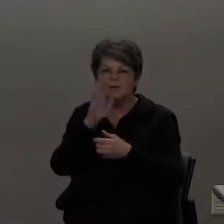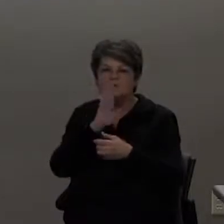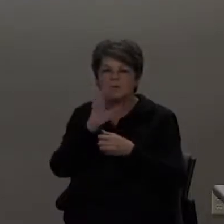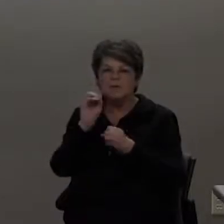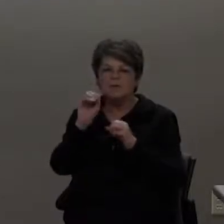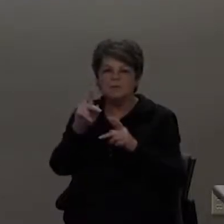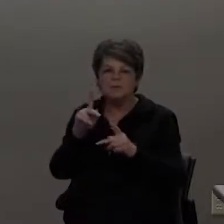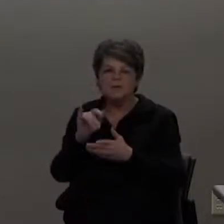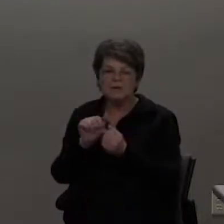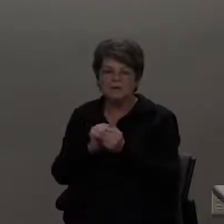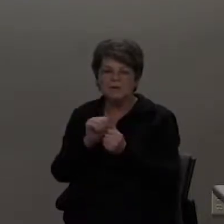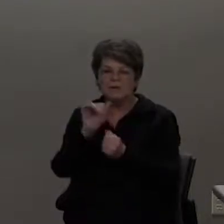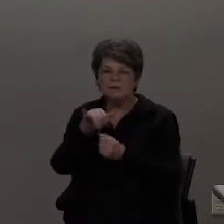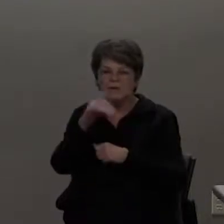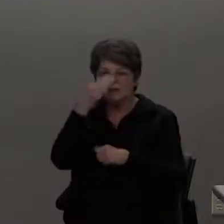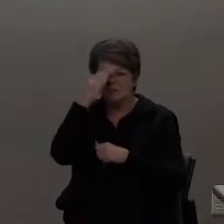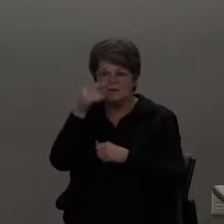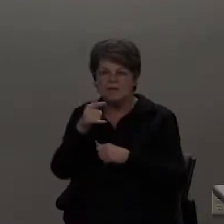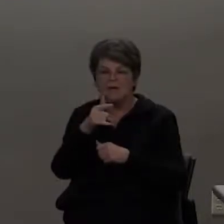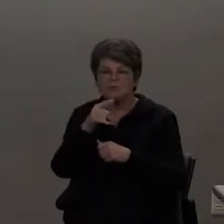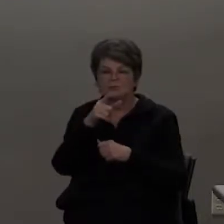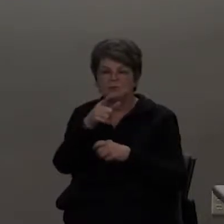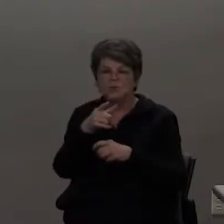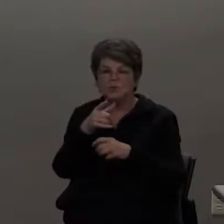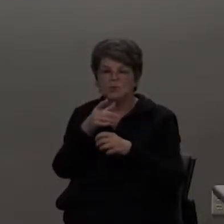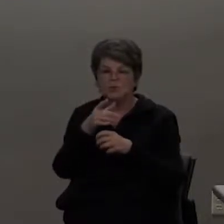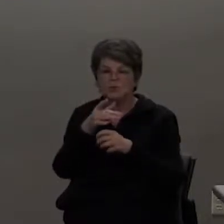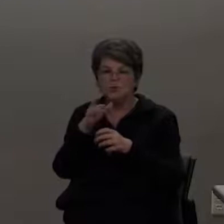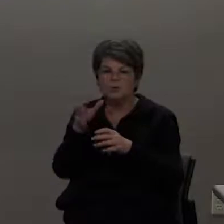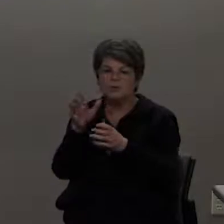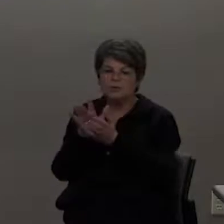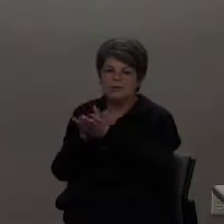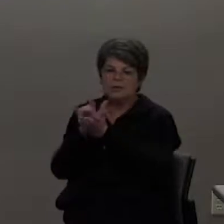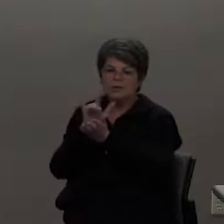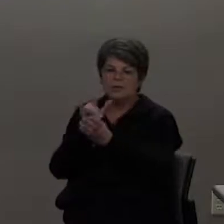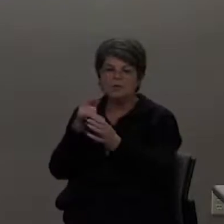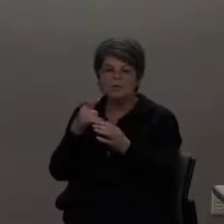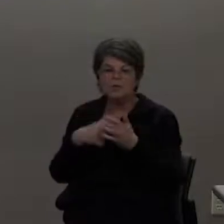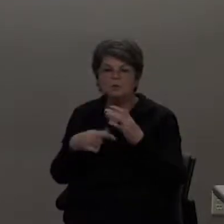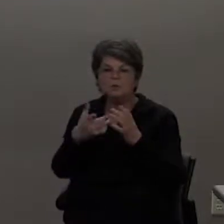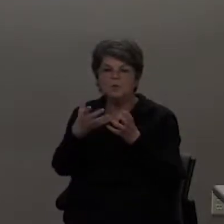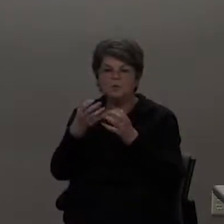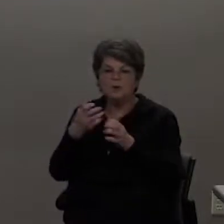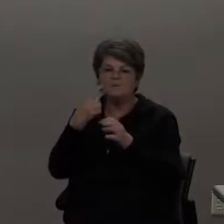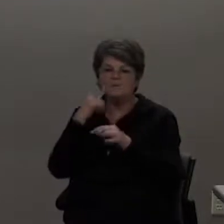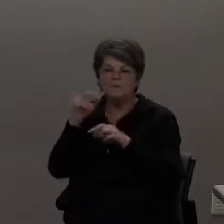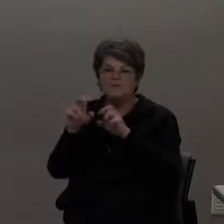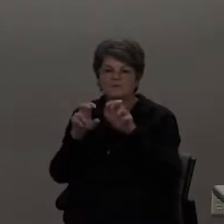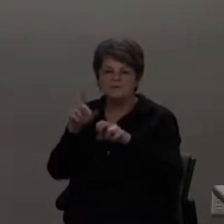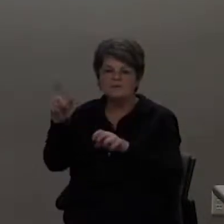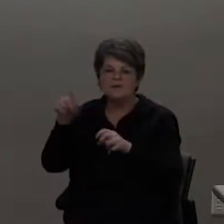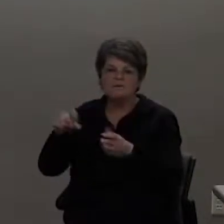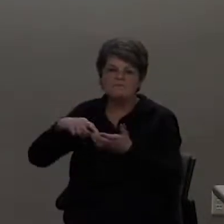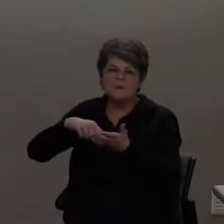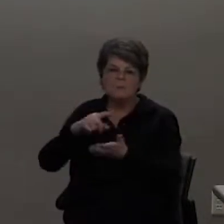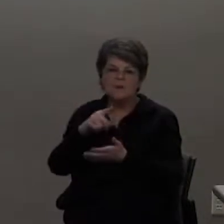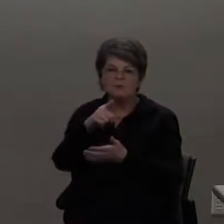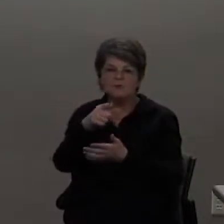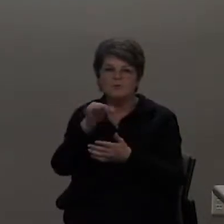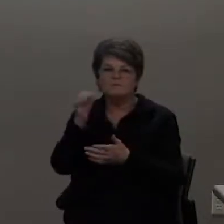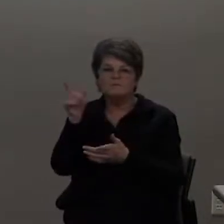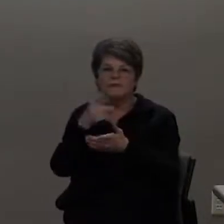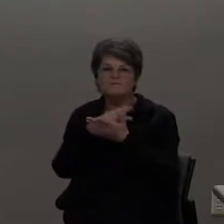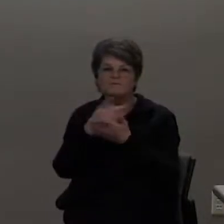will be okay with that. Because you're getting out of them the return you want for the investment, and they have to pay you if they fail to